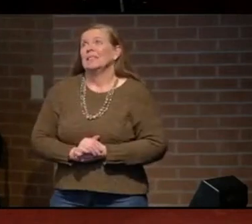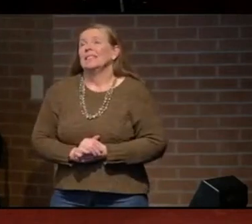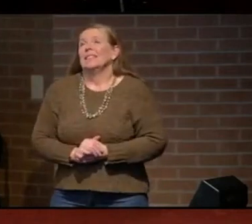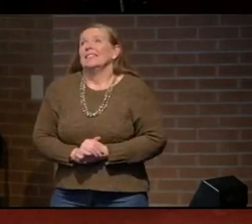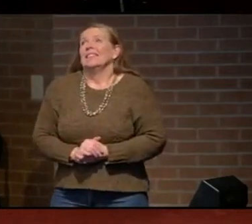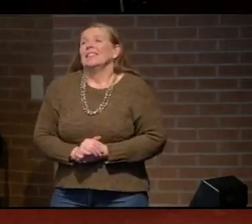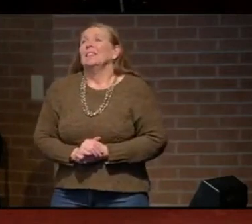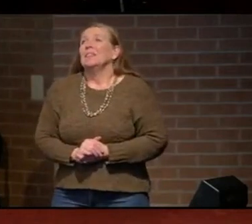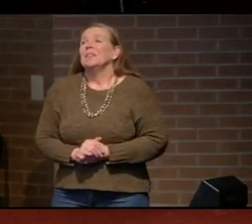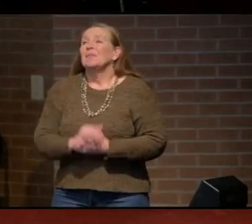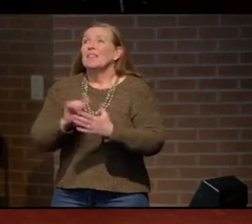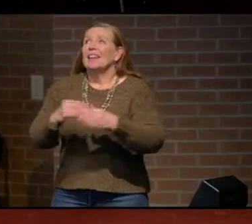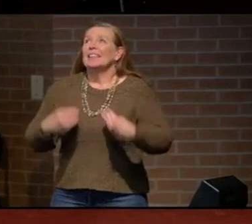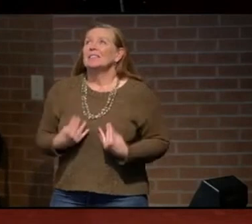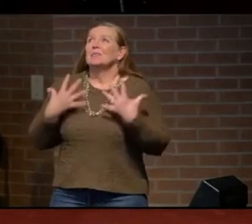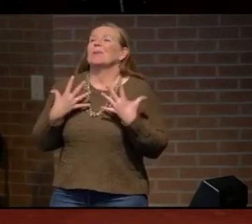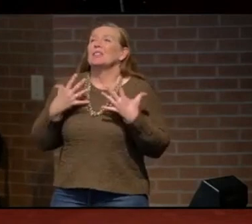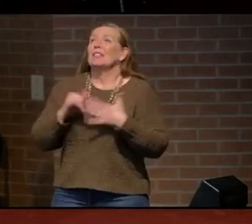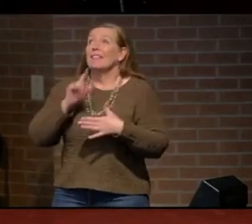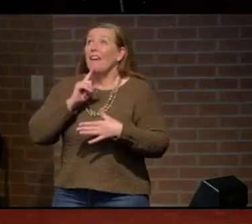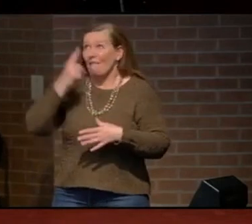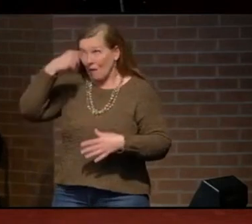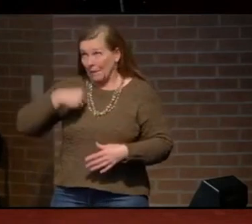and the inspiration that they are for me,